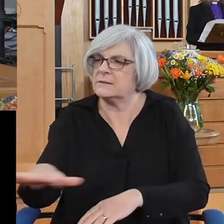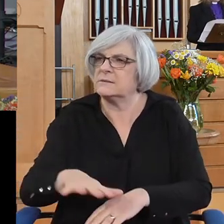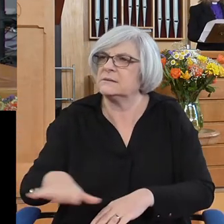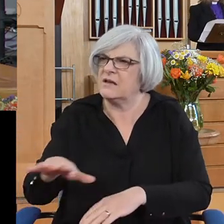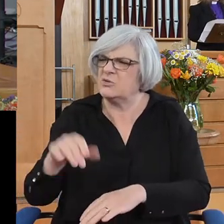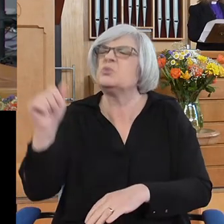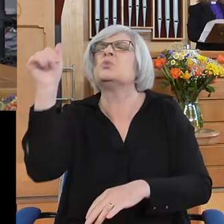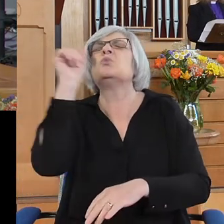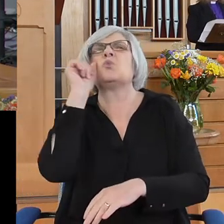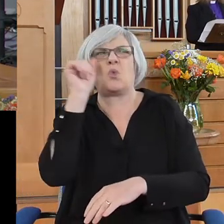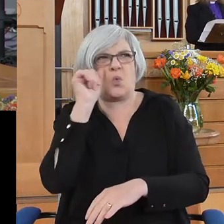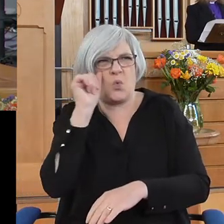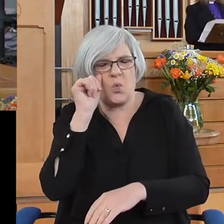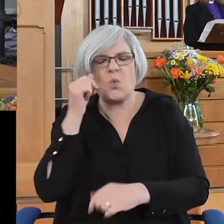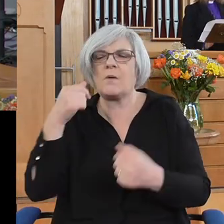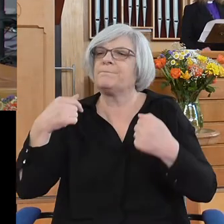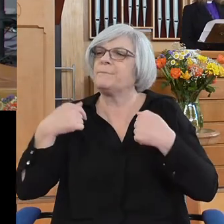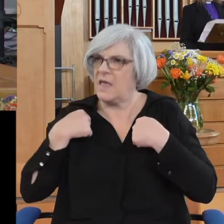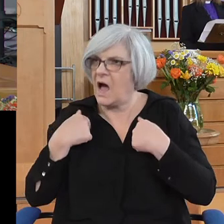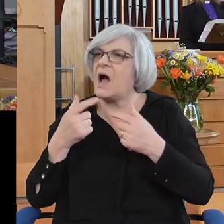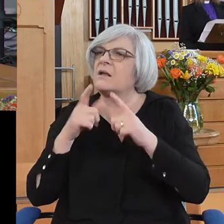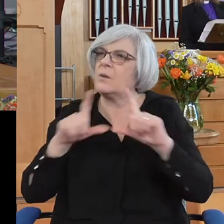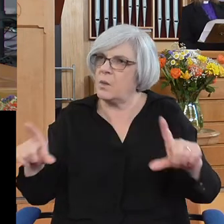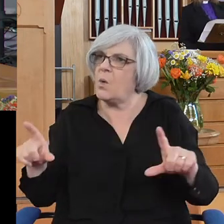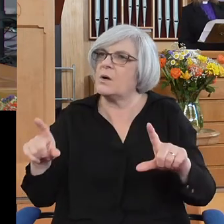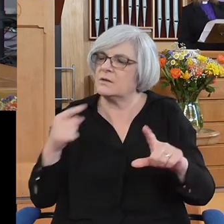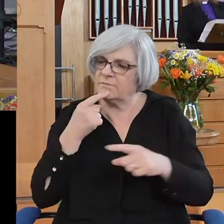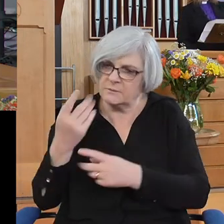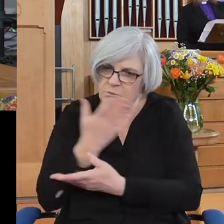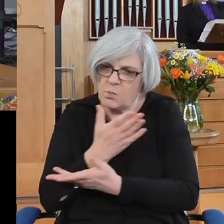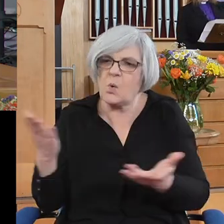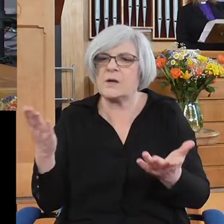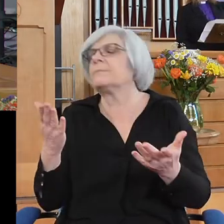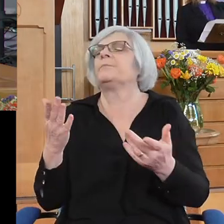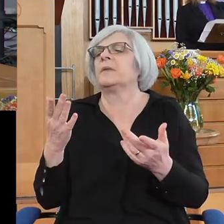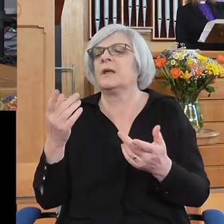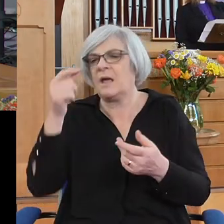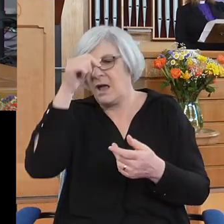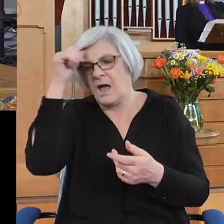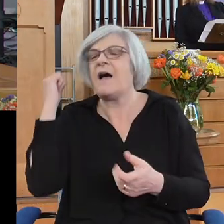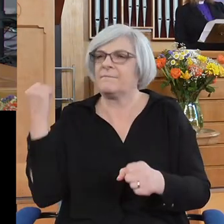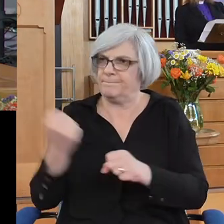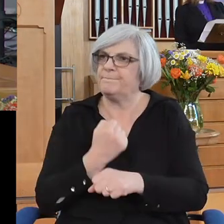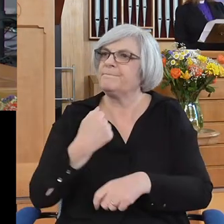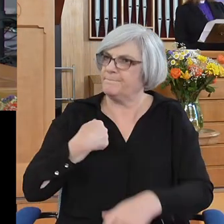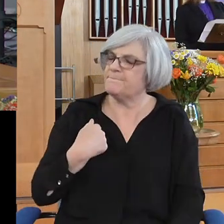will know that I, the Lord, have spoken. I have done it."